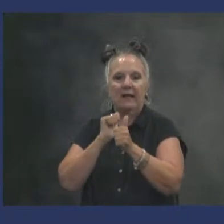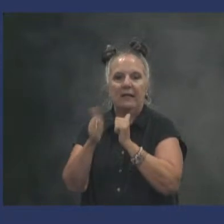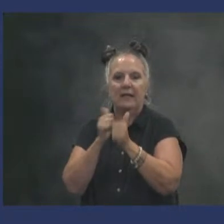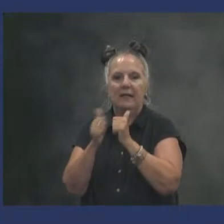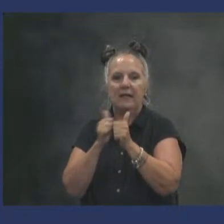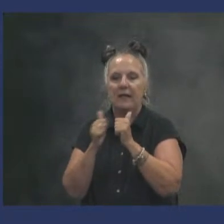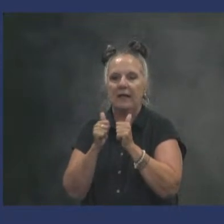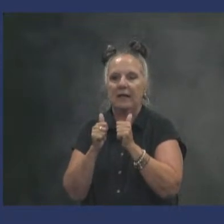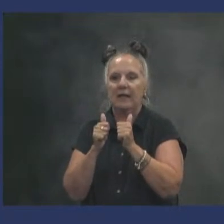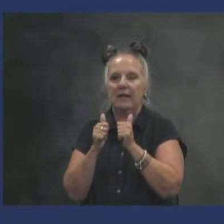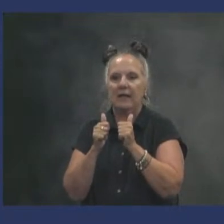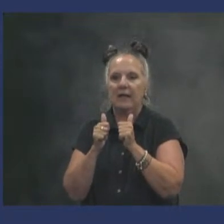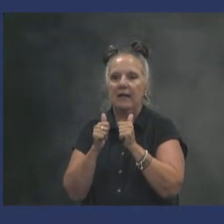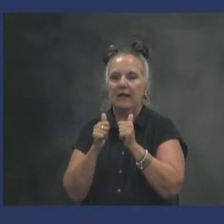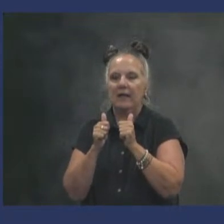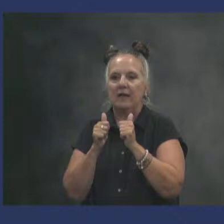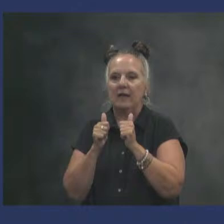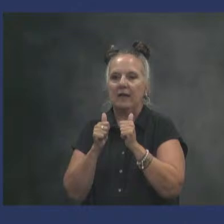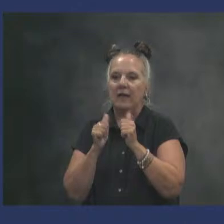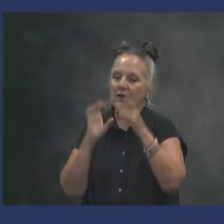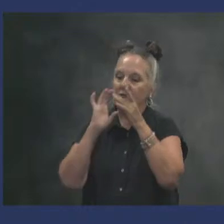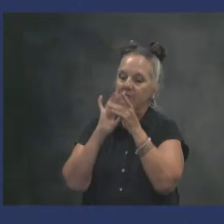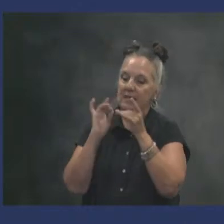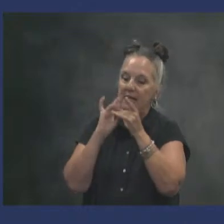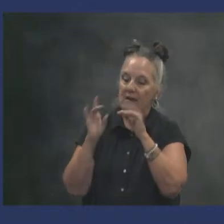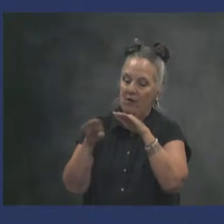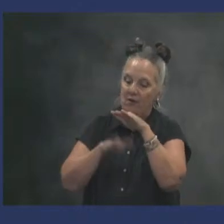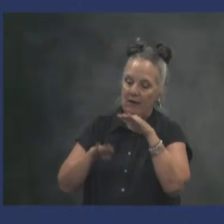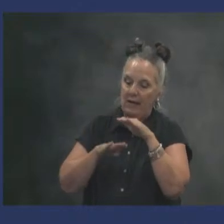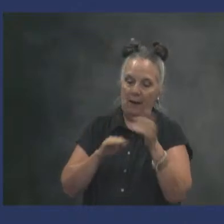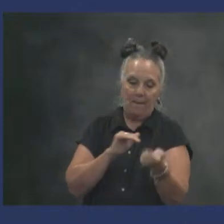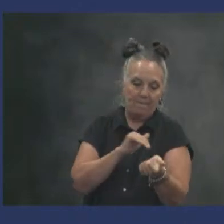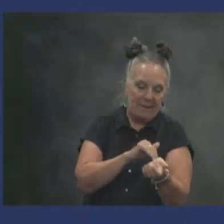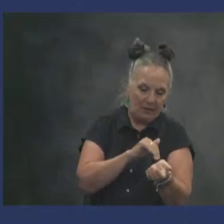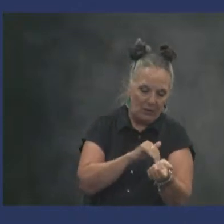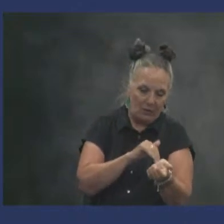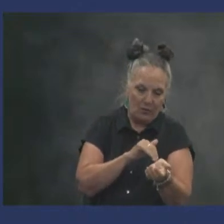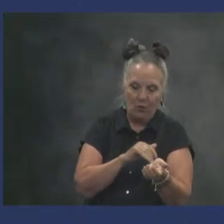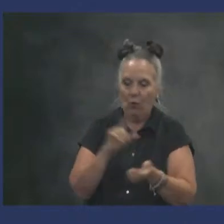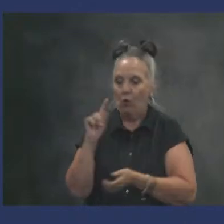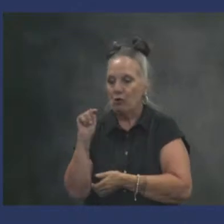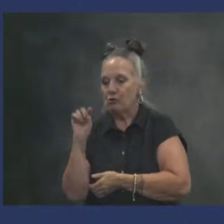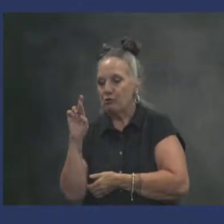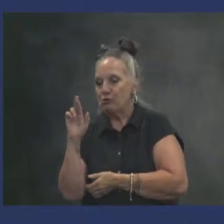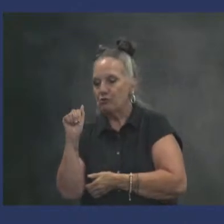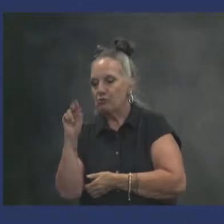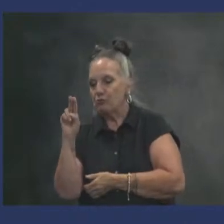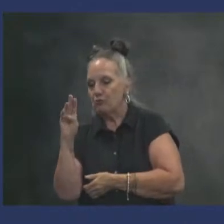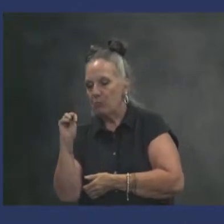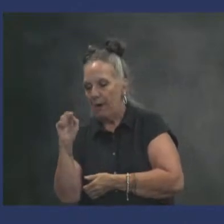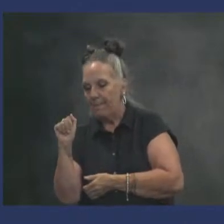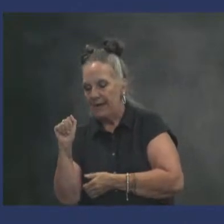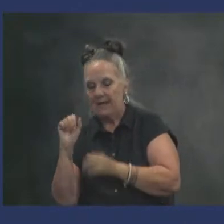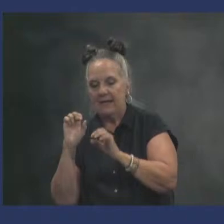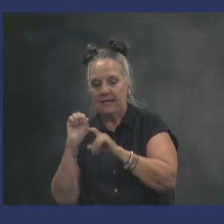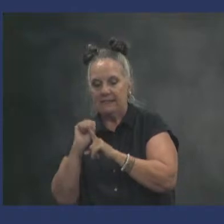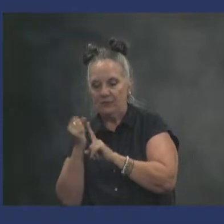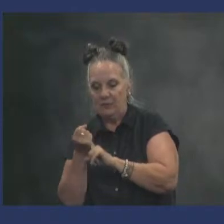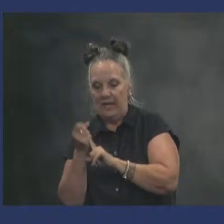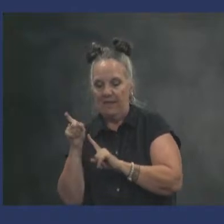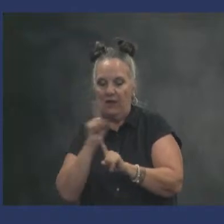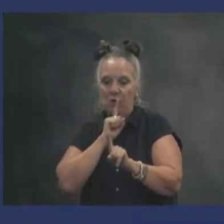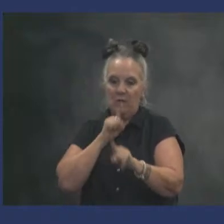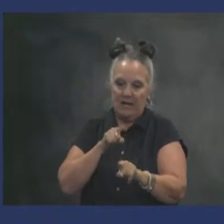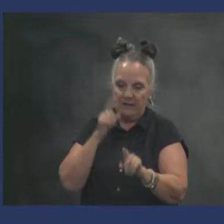a scenario-based event that included either a medical or trauma situations. Their reactions and